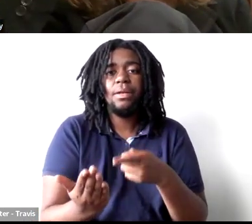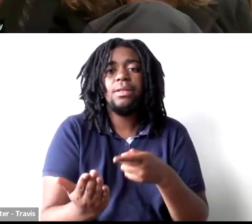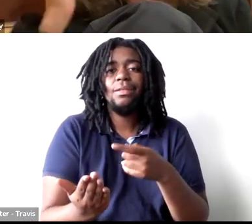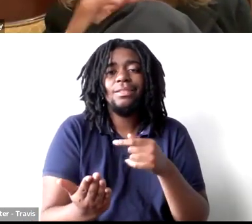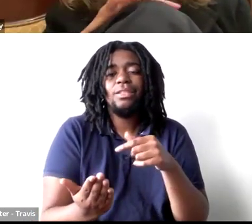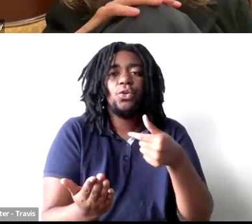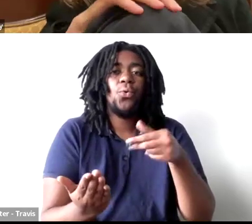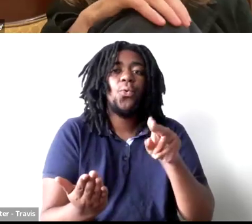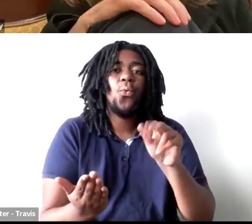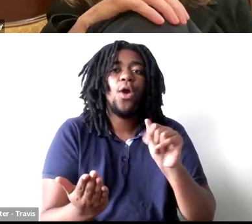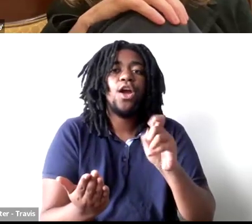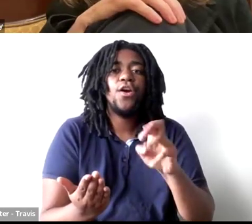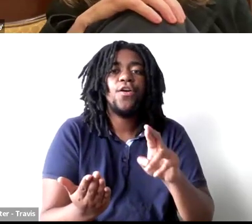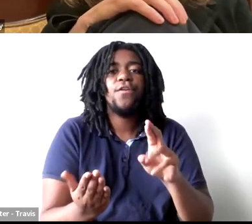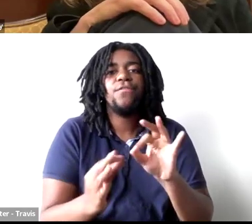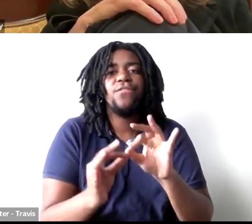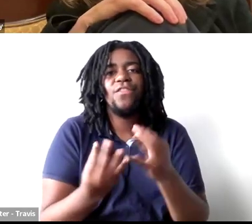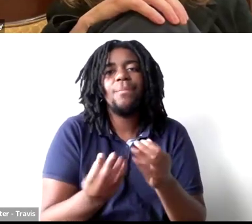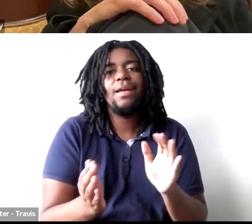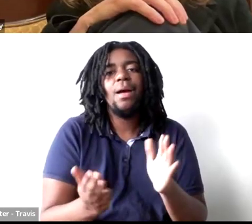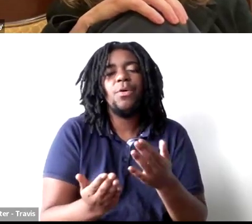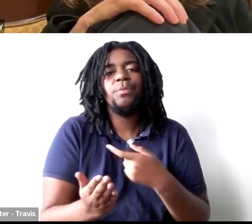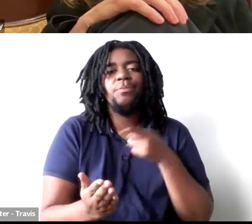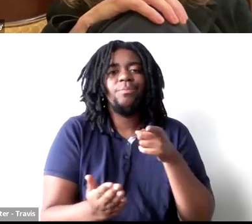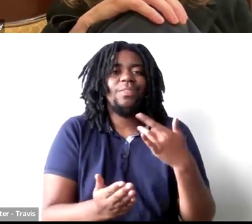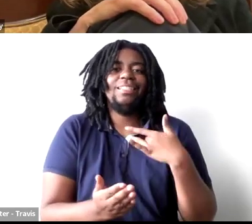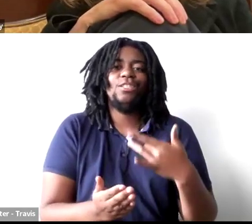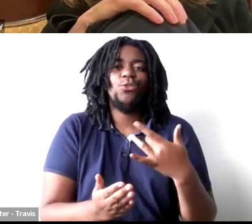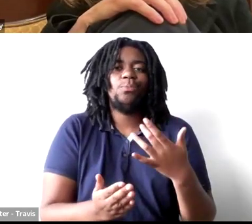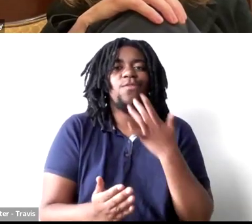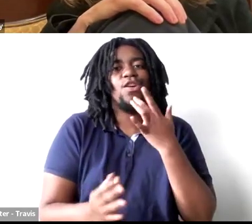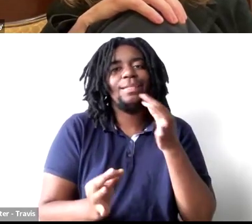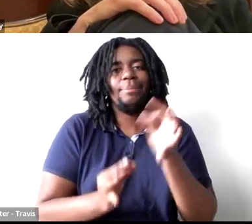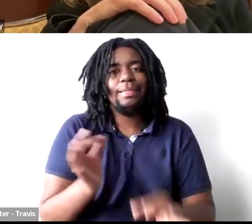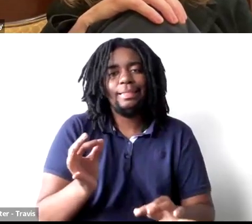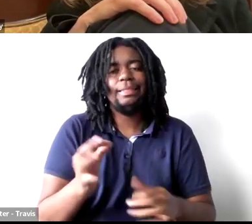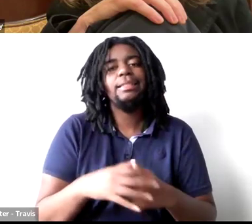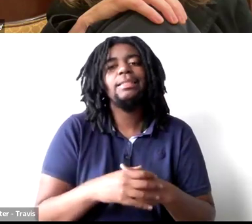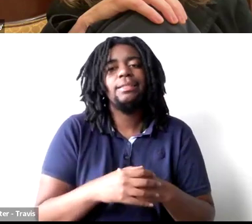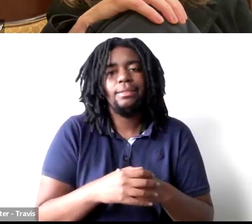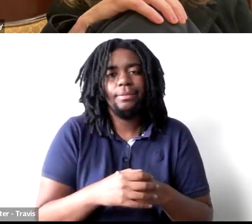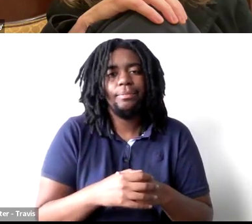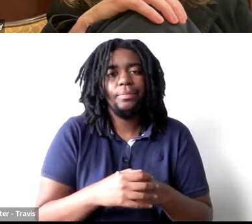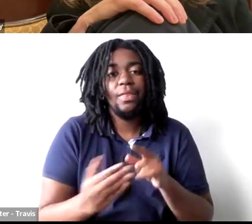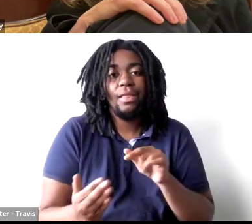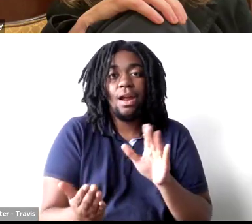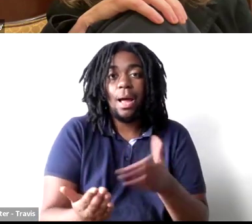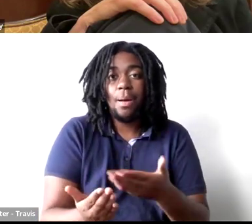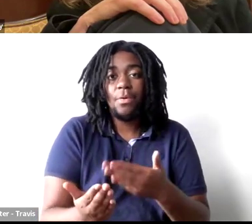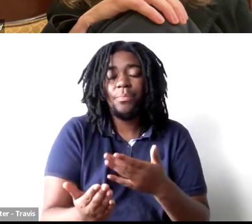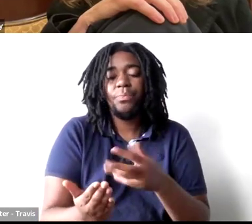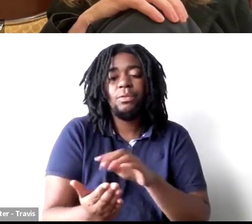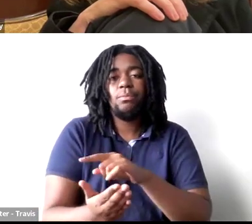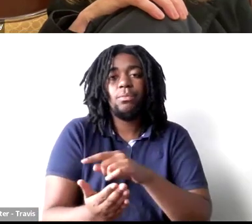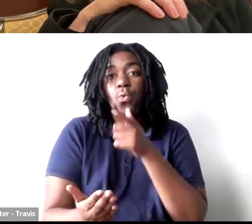towards simplicity within that album itself, and because it's full of people who were either friends,